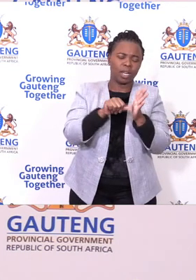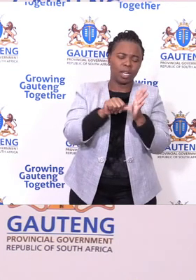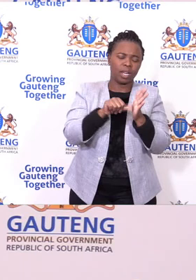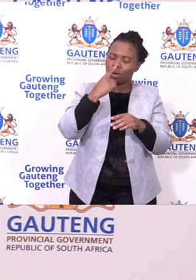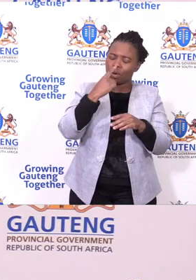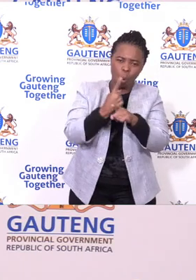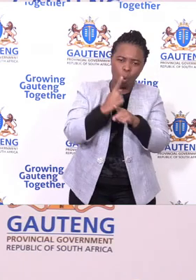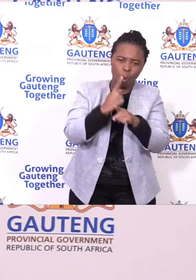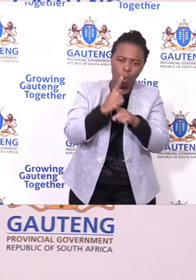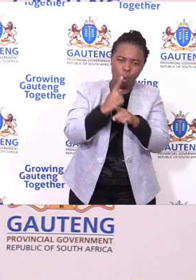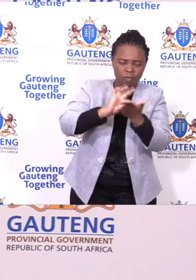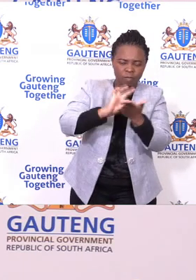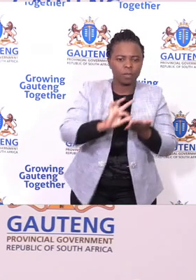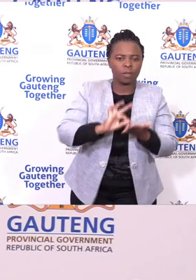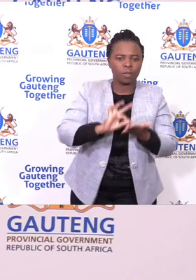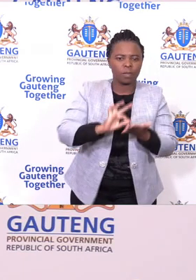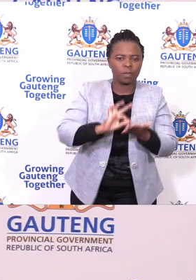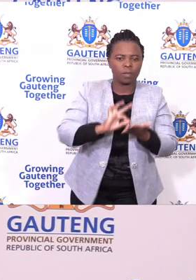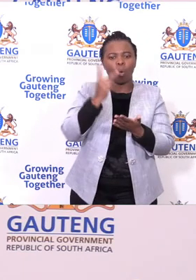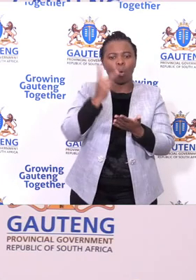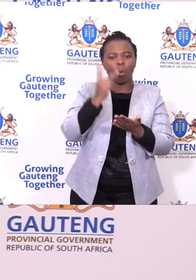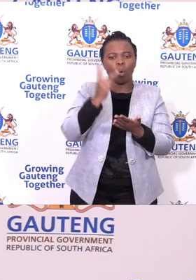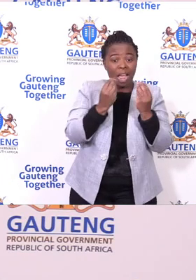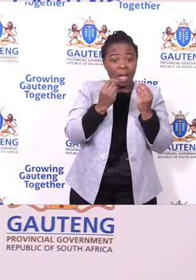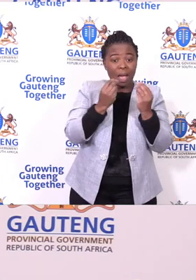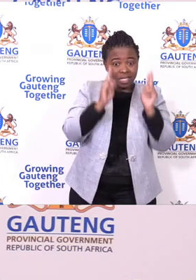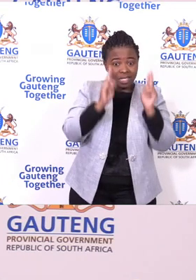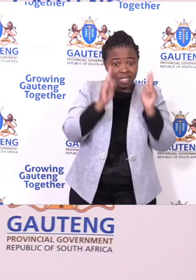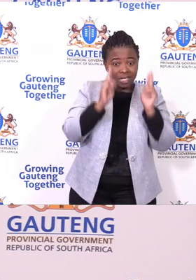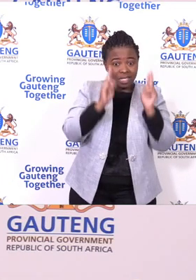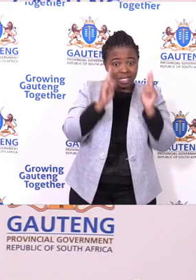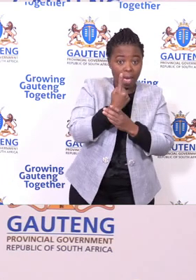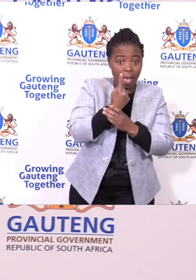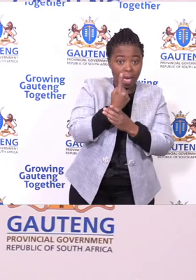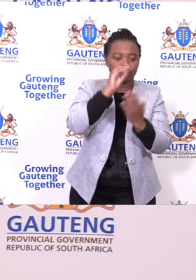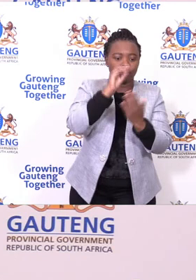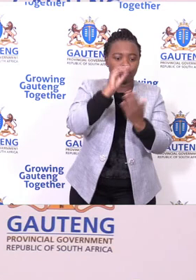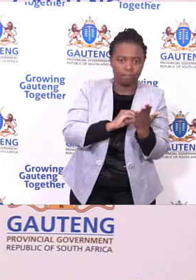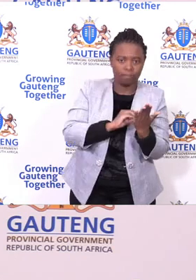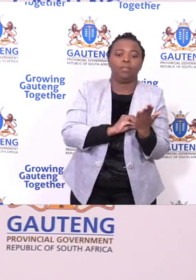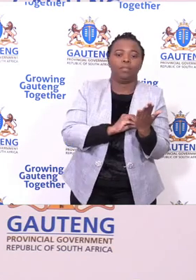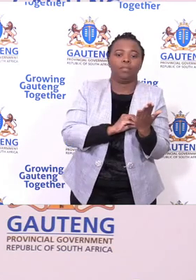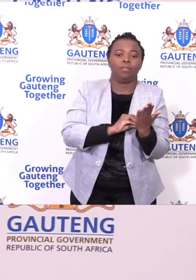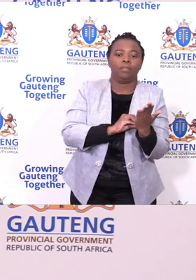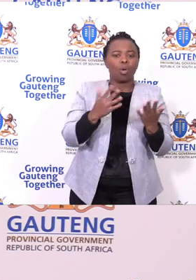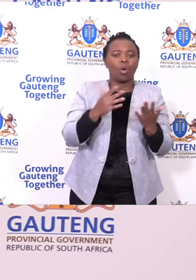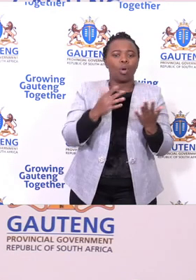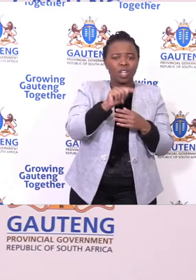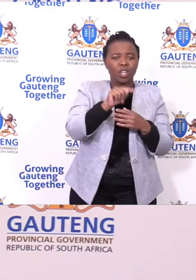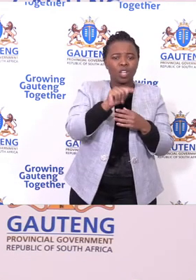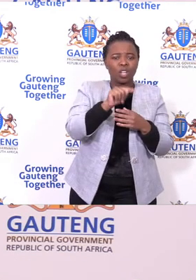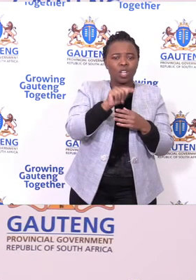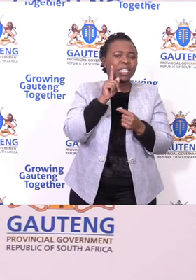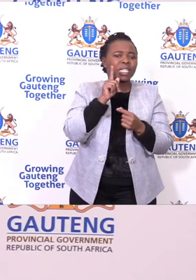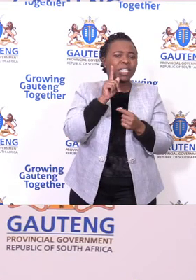make sure that we're able to capture the number of deaths as they occur. And I think this one of swabbing or doing tests